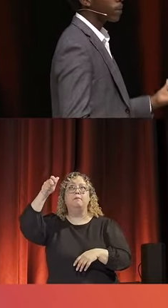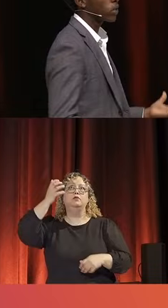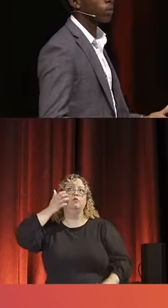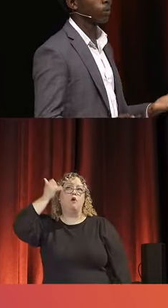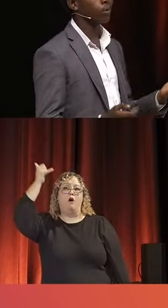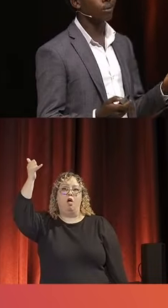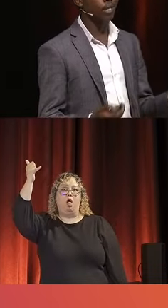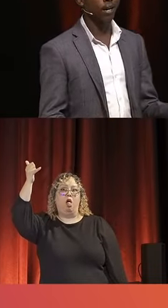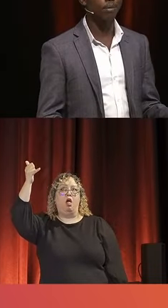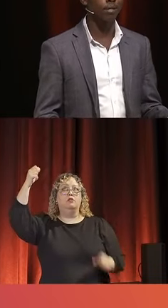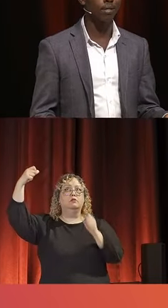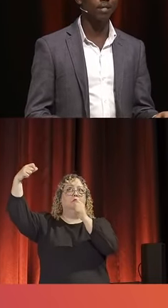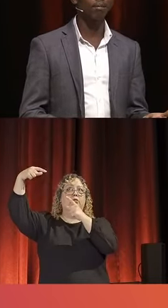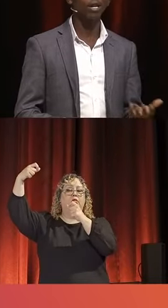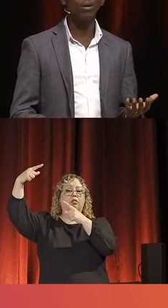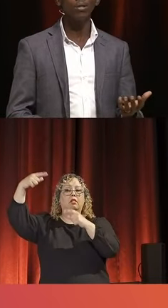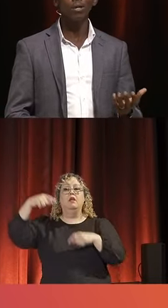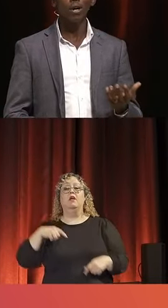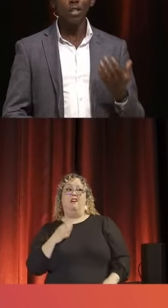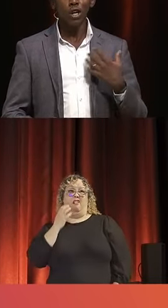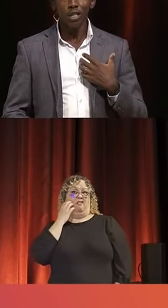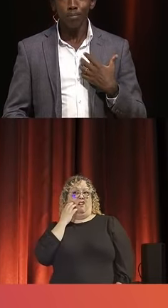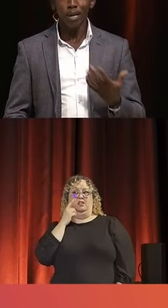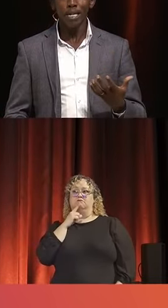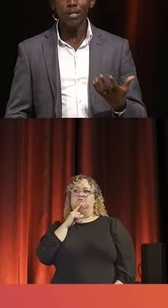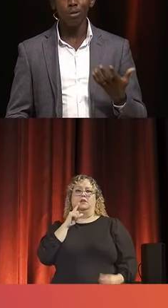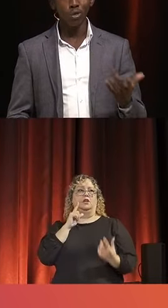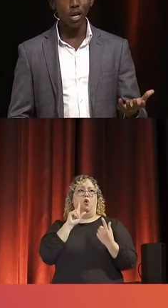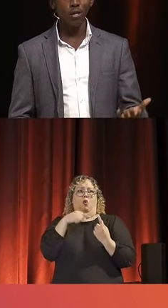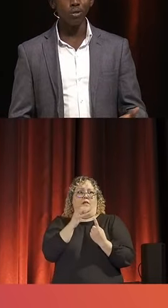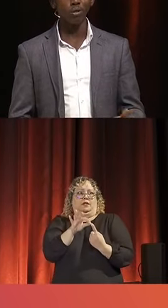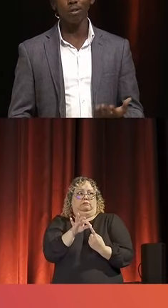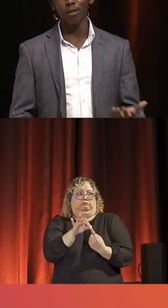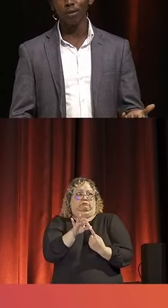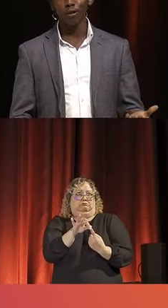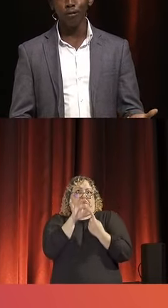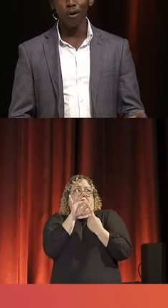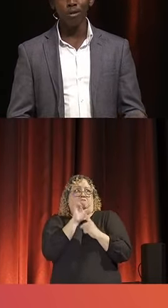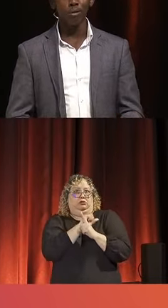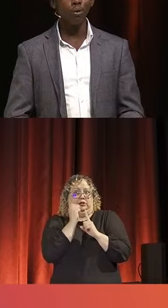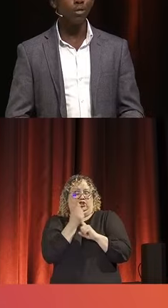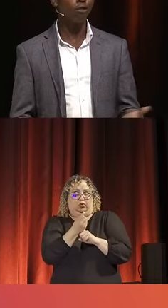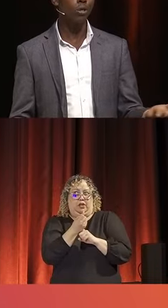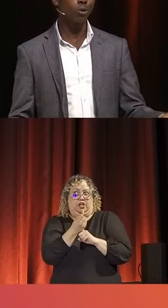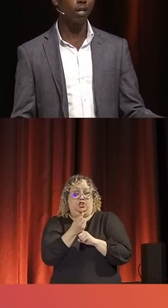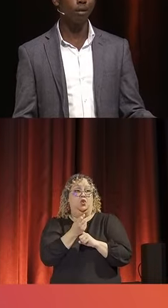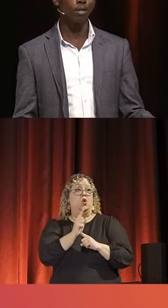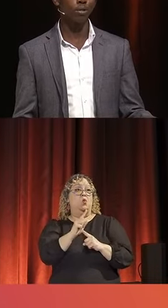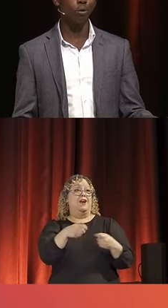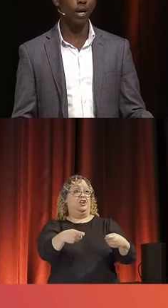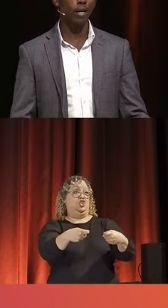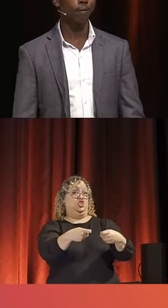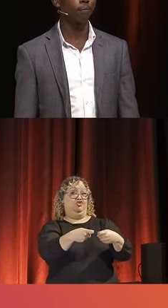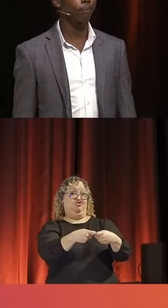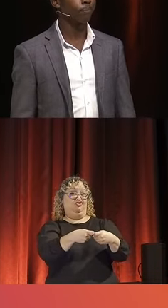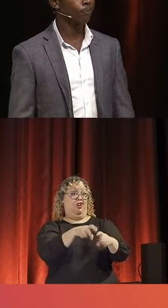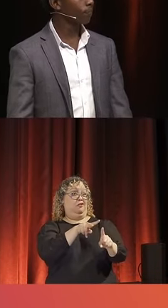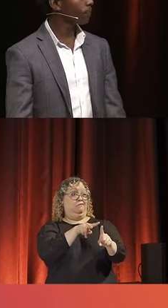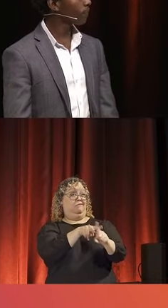for special circumstances because the only place to charge the phone was over 2 kilometers away.